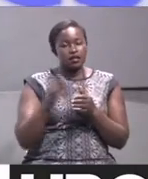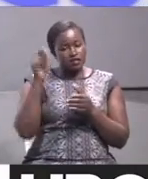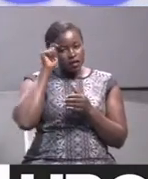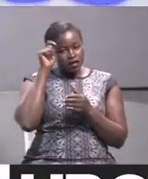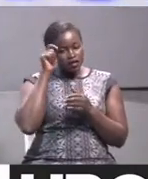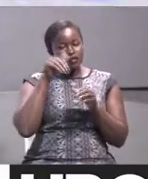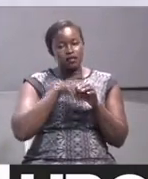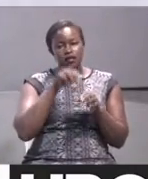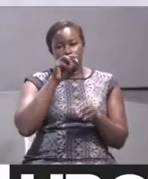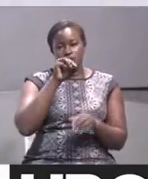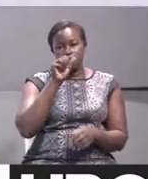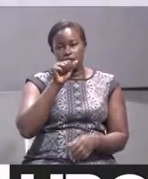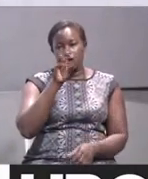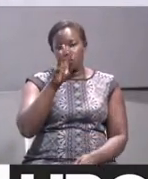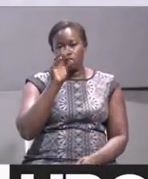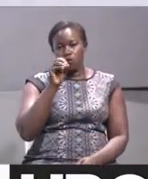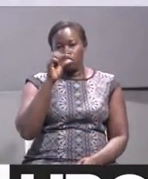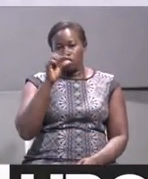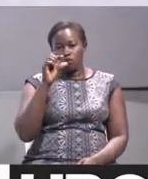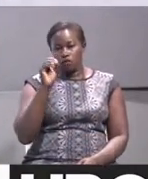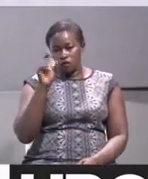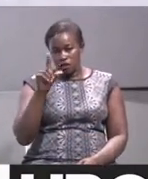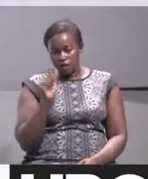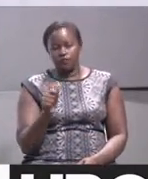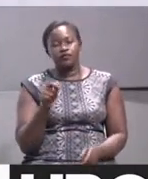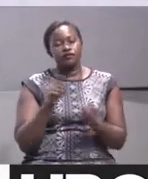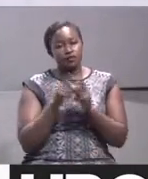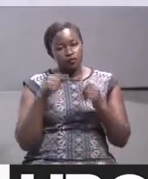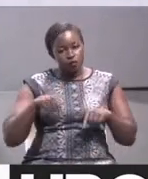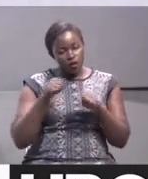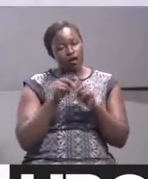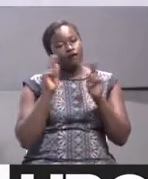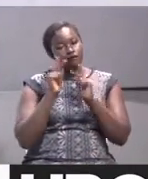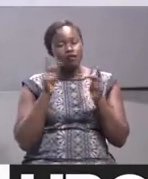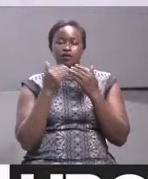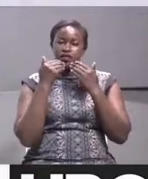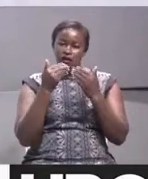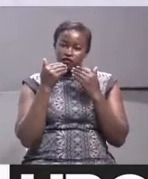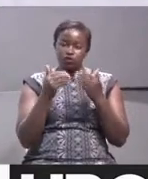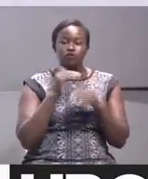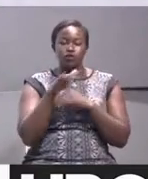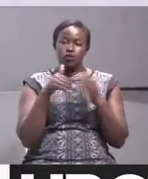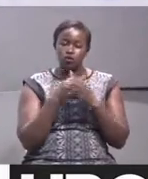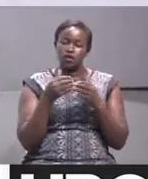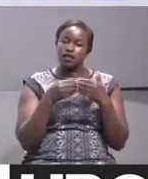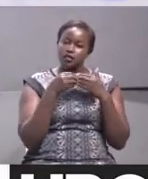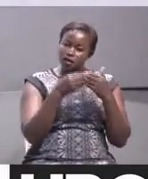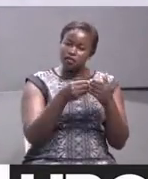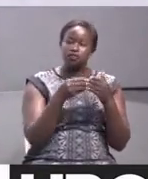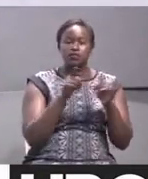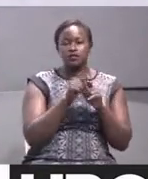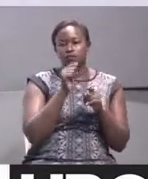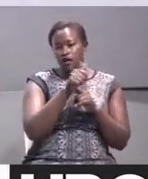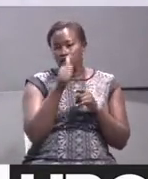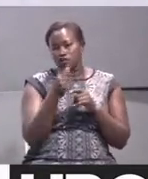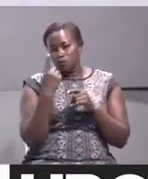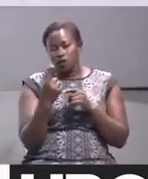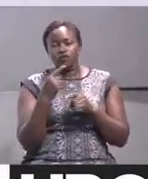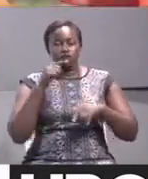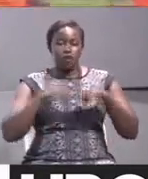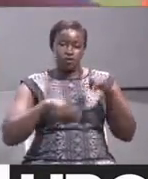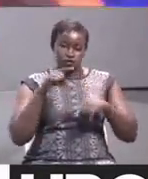Maogola. And we are also very thankful to all the leadership and everyone who has